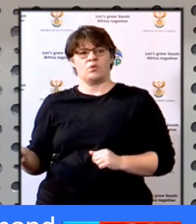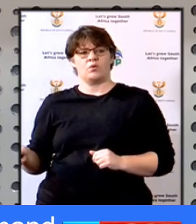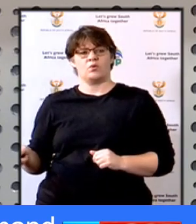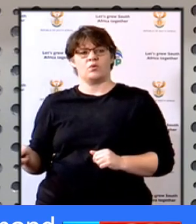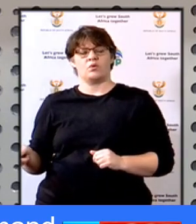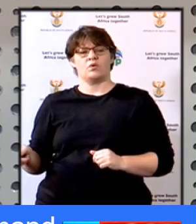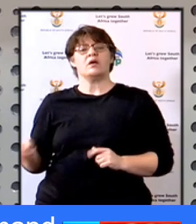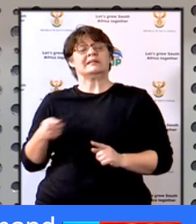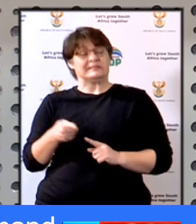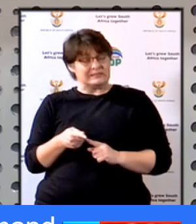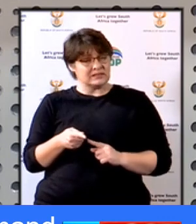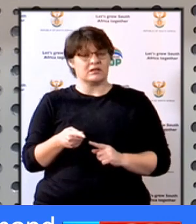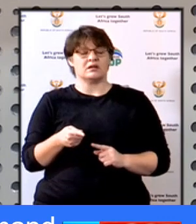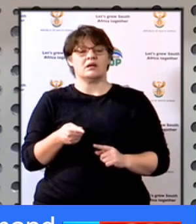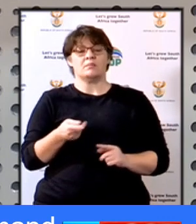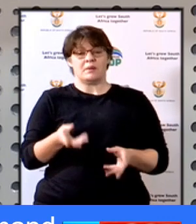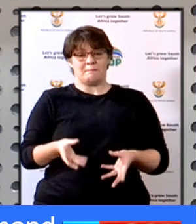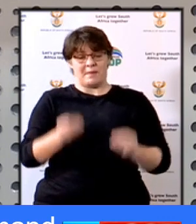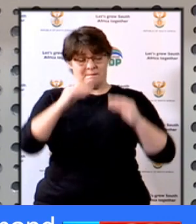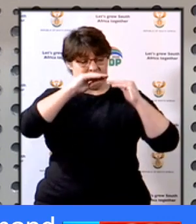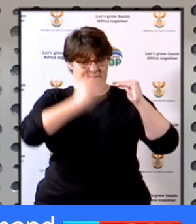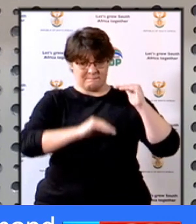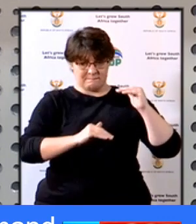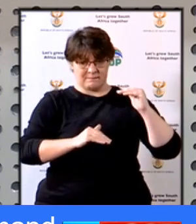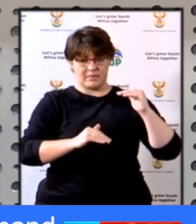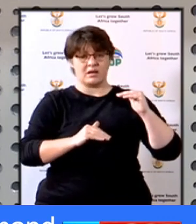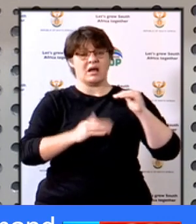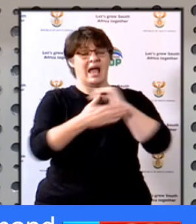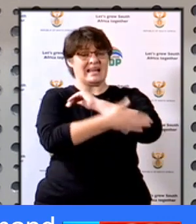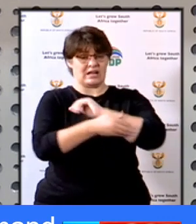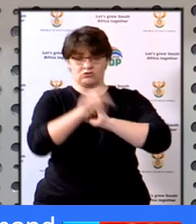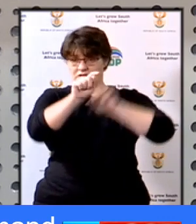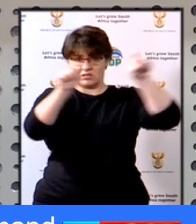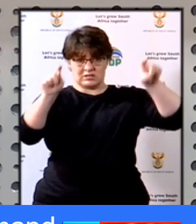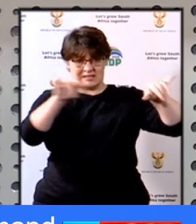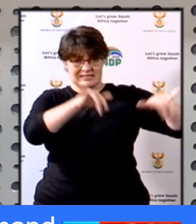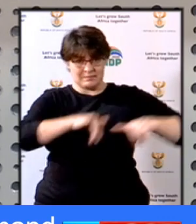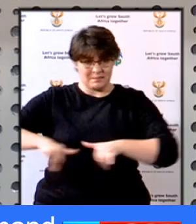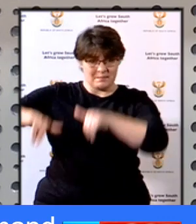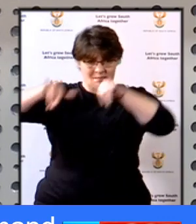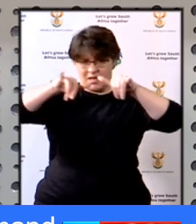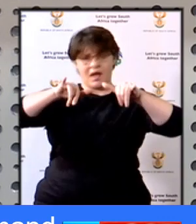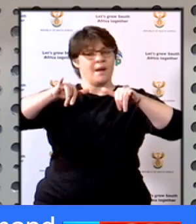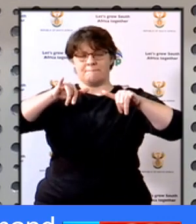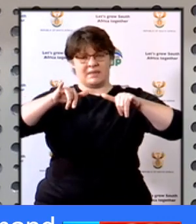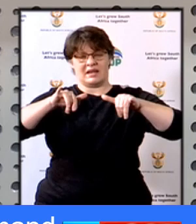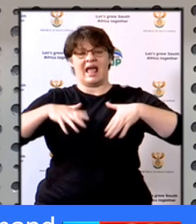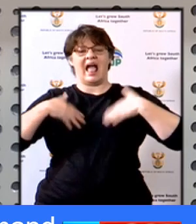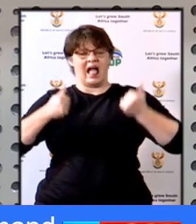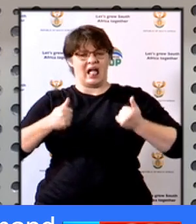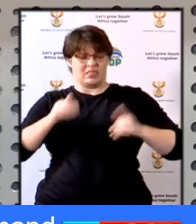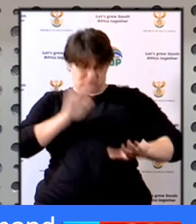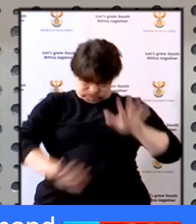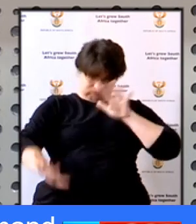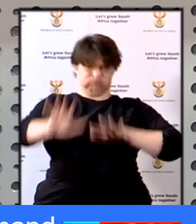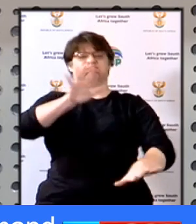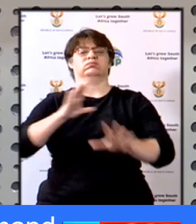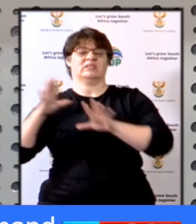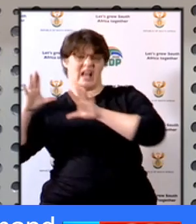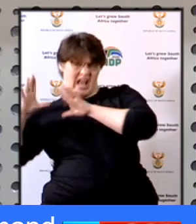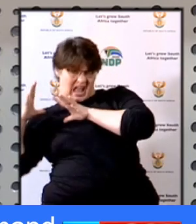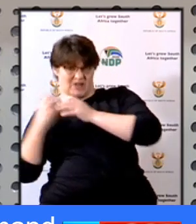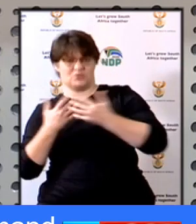infection had to be obtained everywhere in the country, it would place our healthcare system under such severe